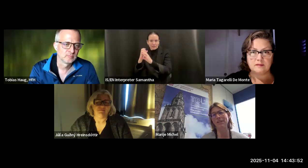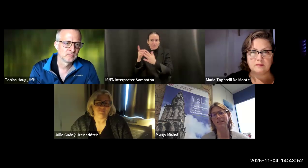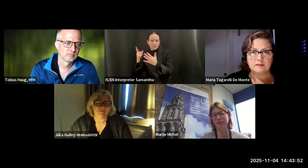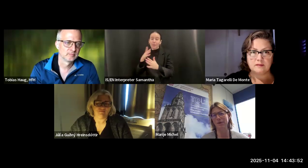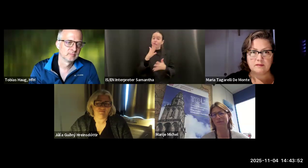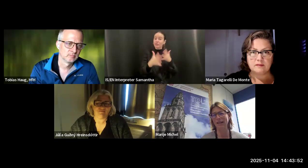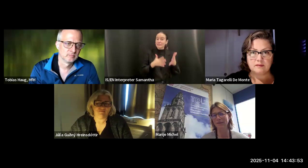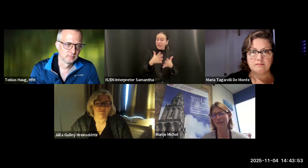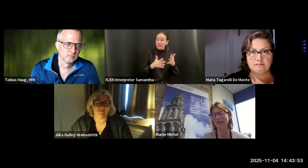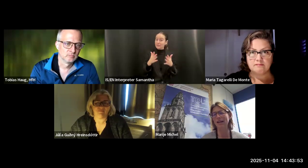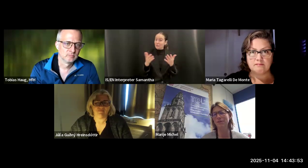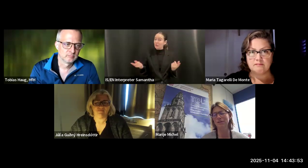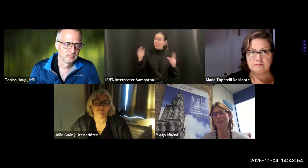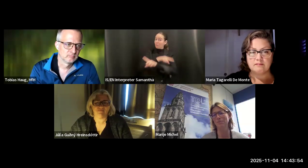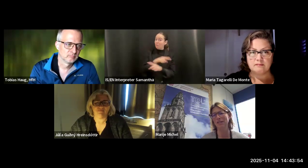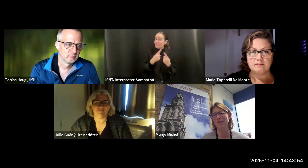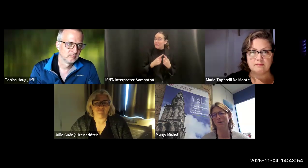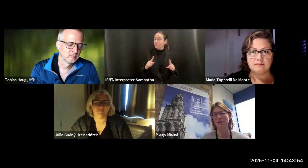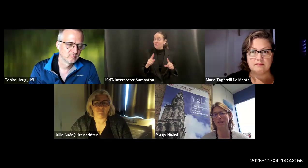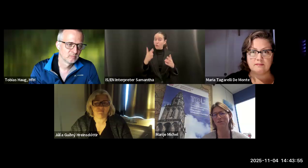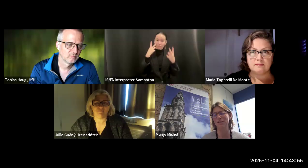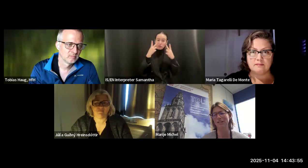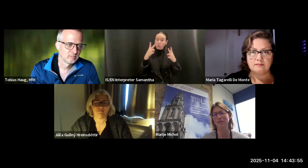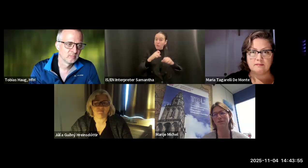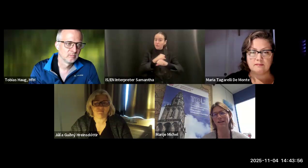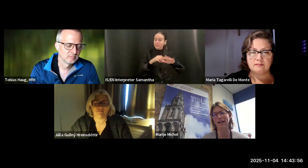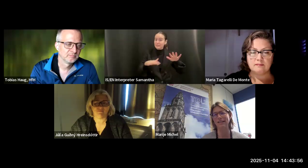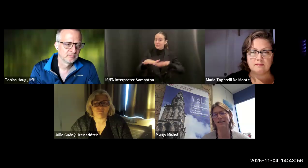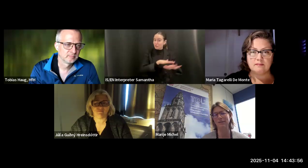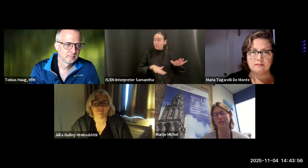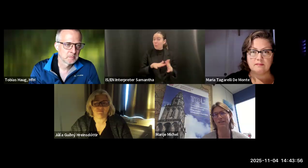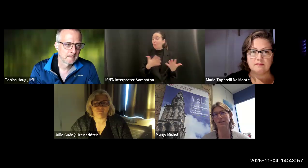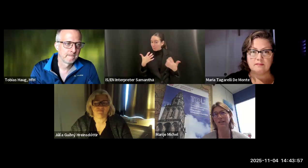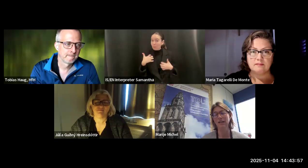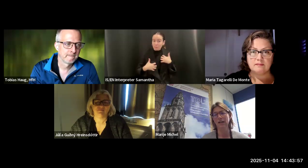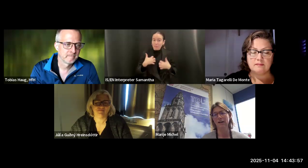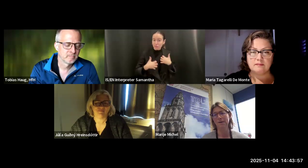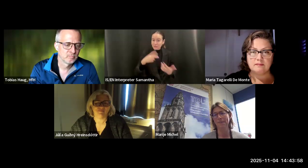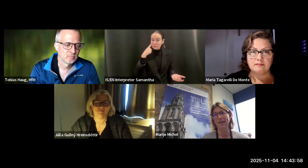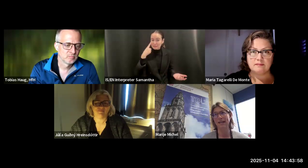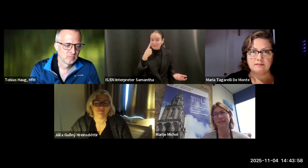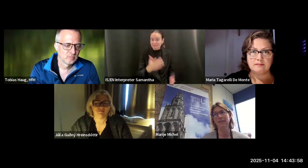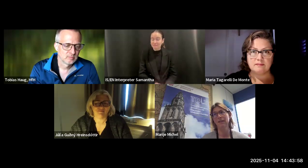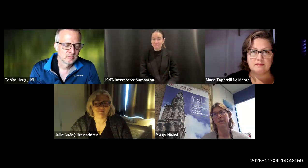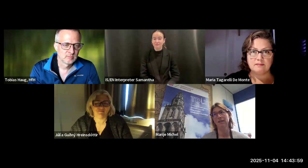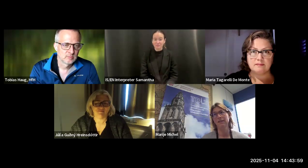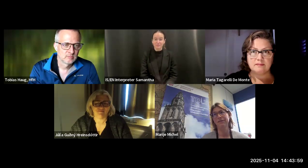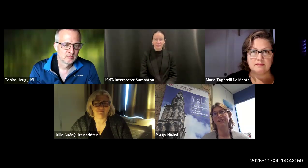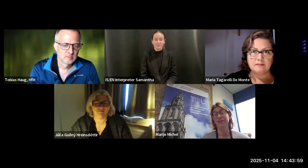it might be the other way around. So that could also be something interesting to look at, indeed, whether